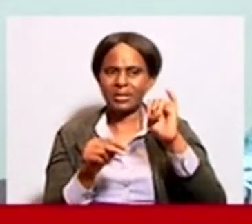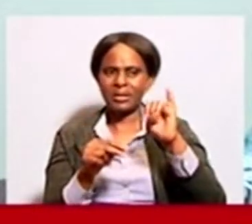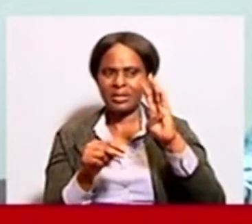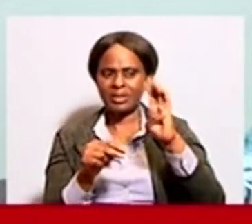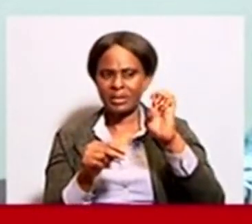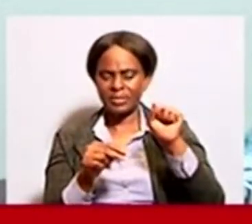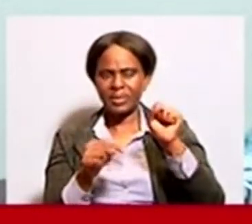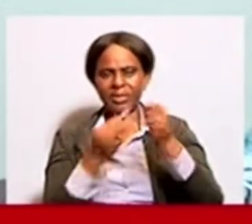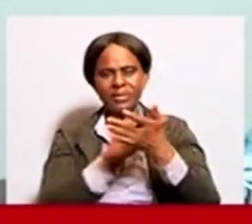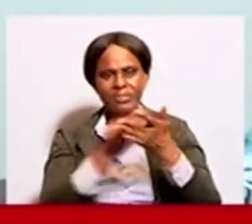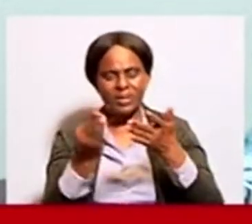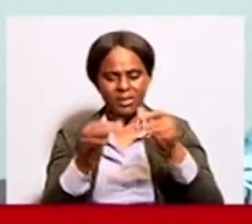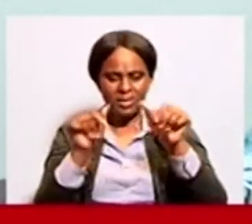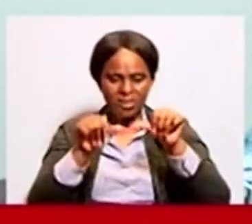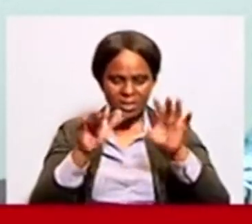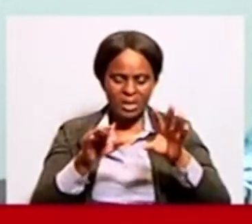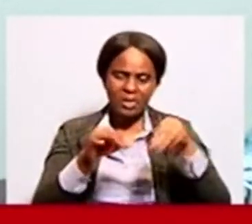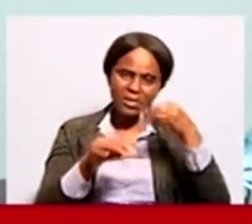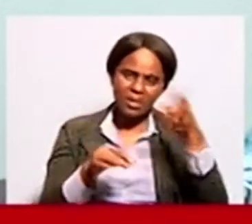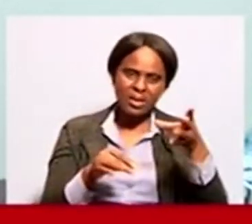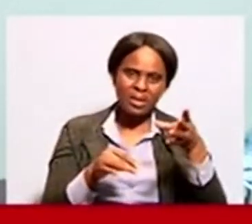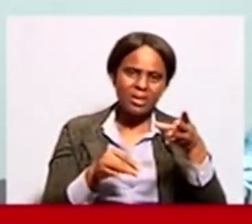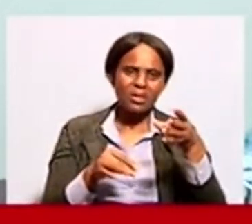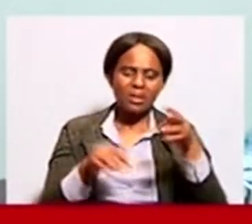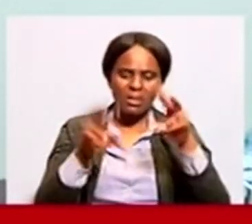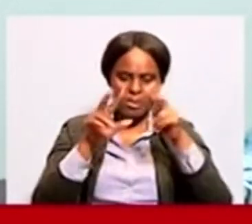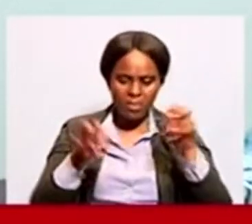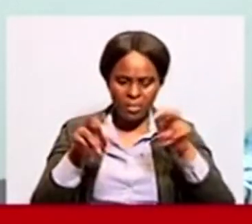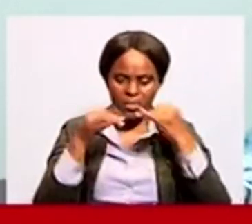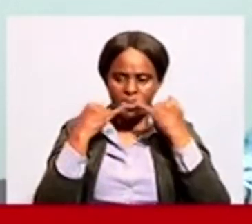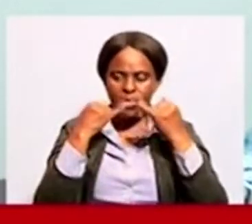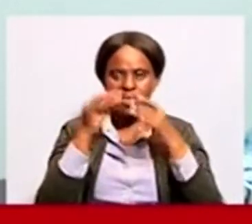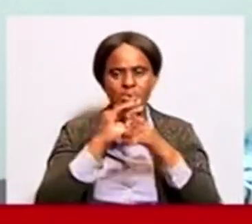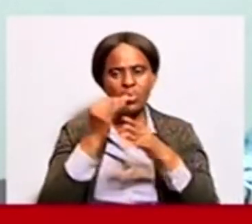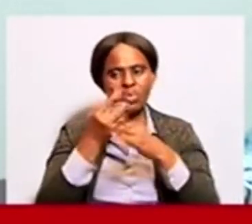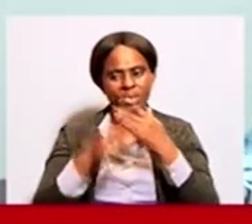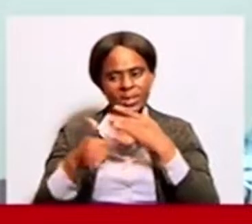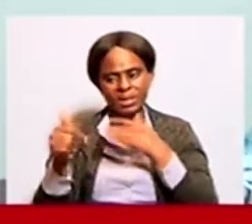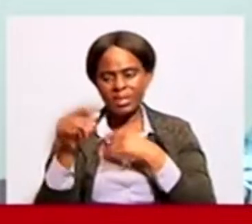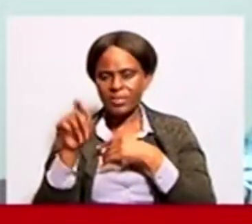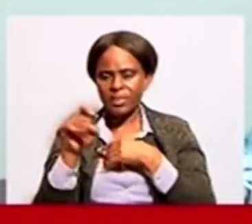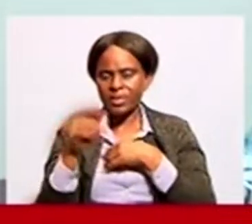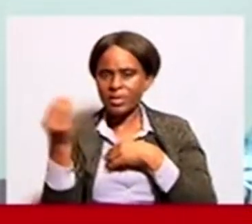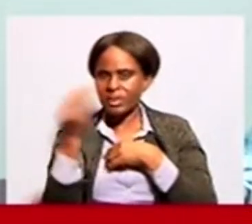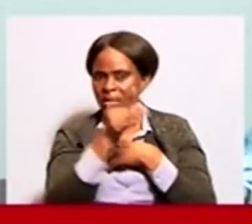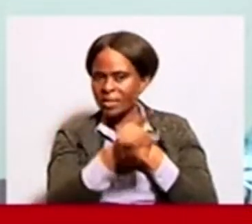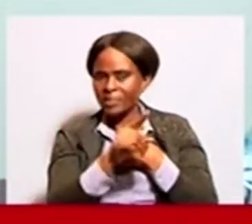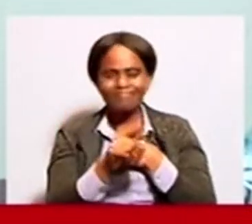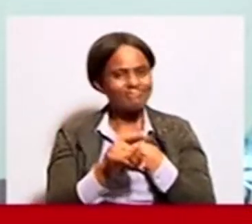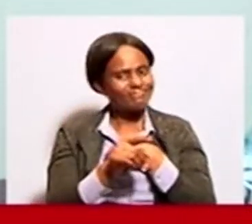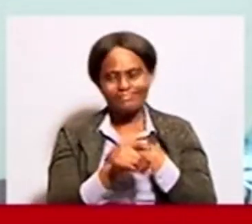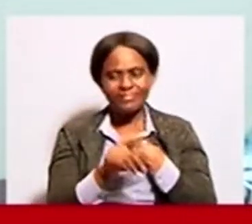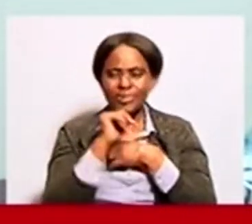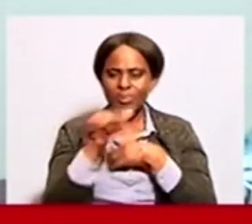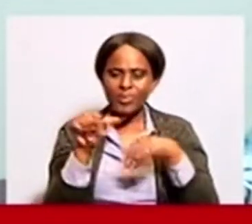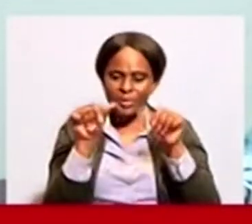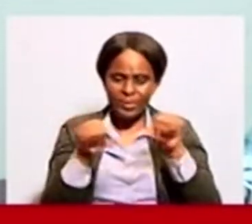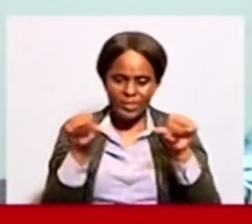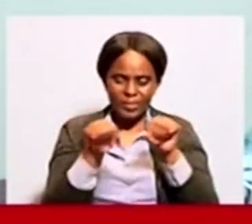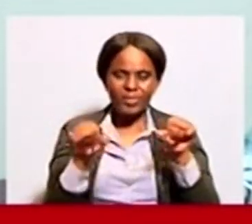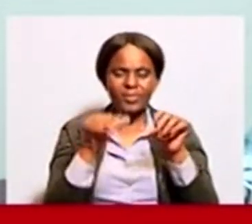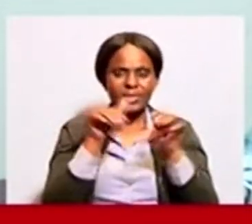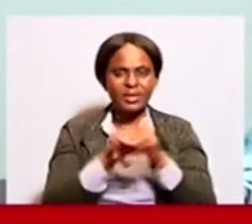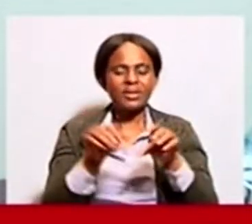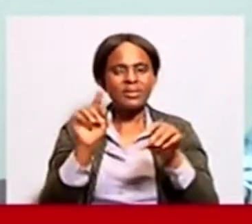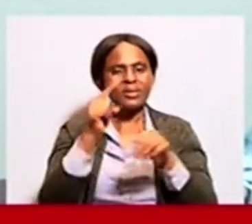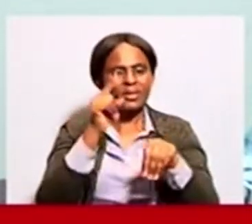give the auditors verified information or whatever they are supposed to give them. They are not auditing that one in the